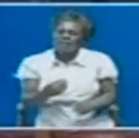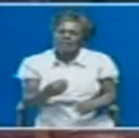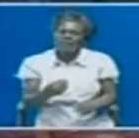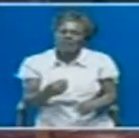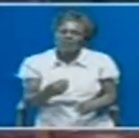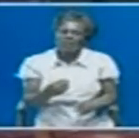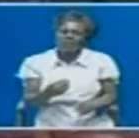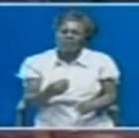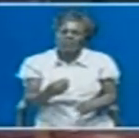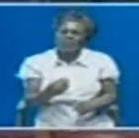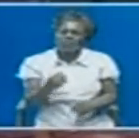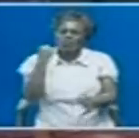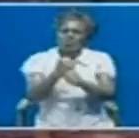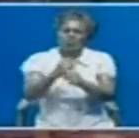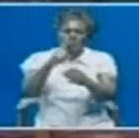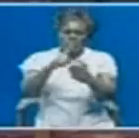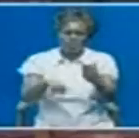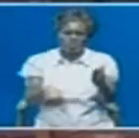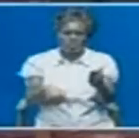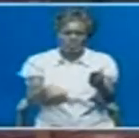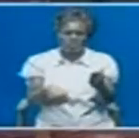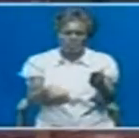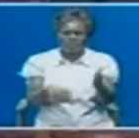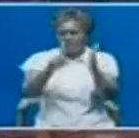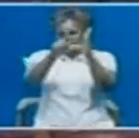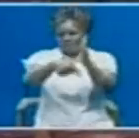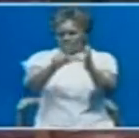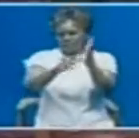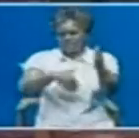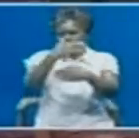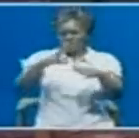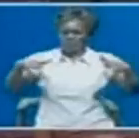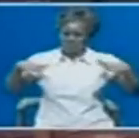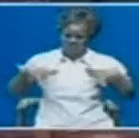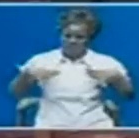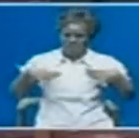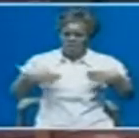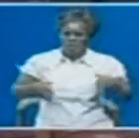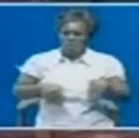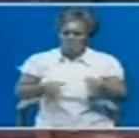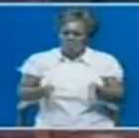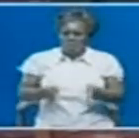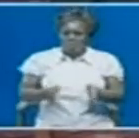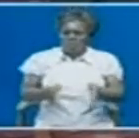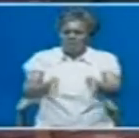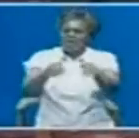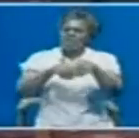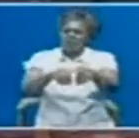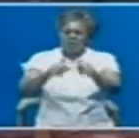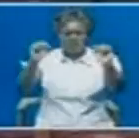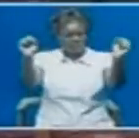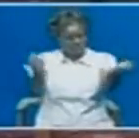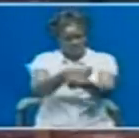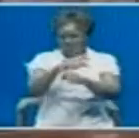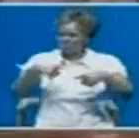one of these thingies that they have? Absolutely. Let's talk about that after the break, and also the way forward, Robert, because we can't allow this to happen, man. We can't